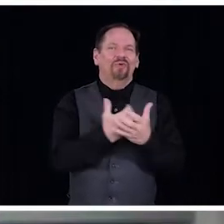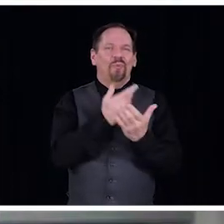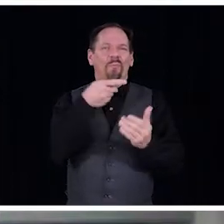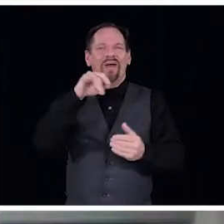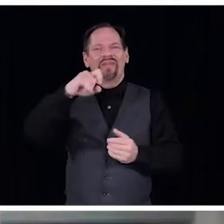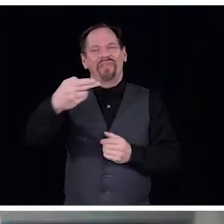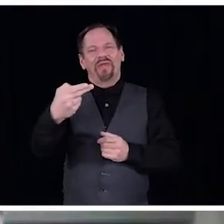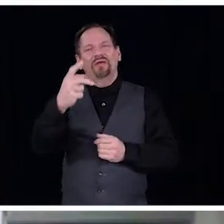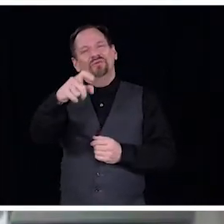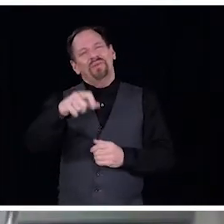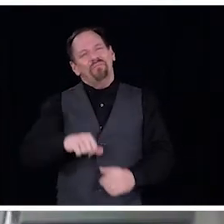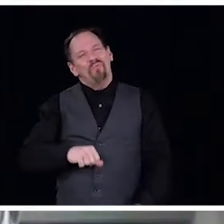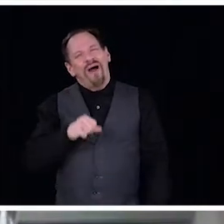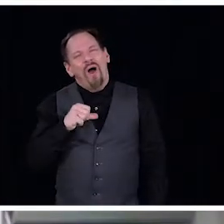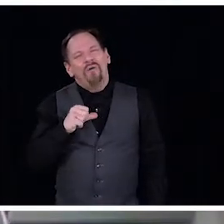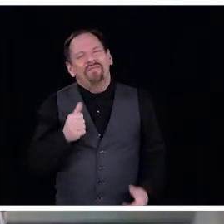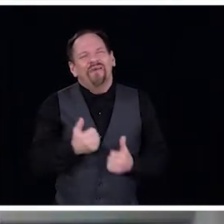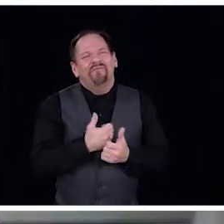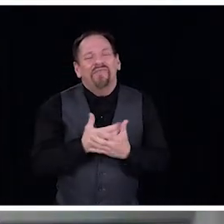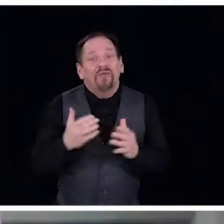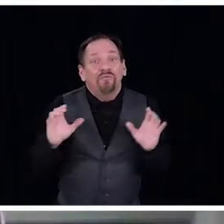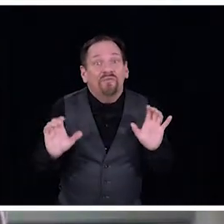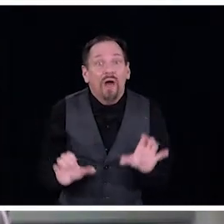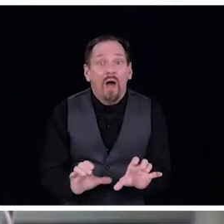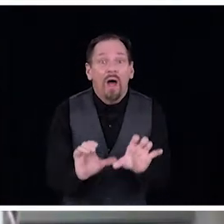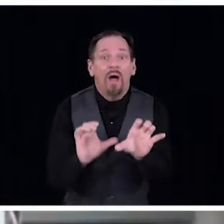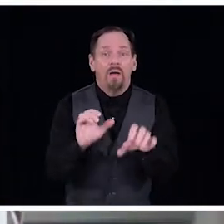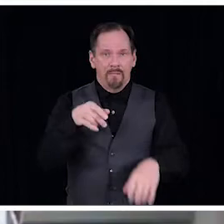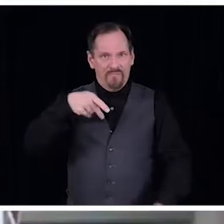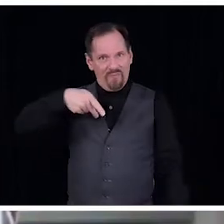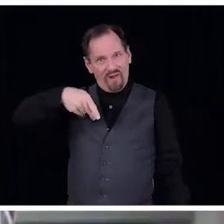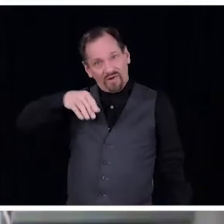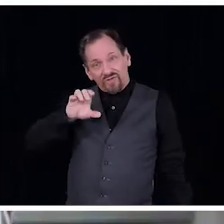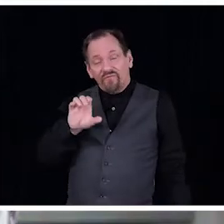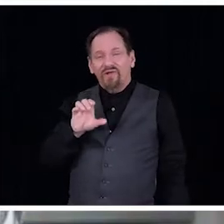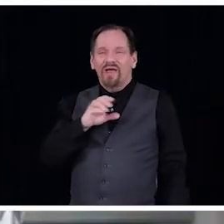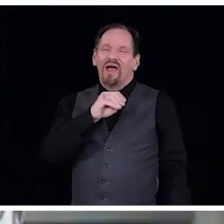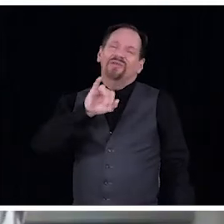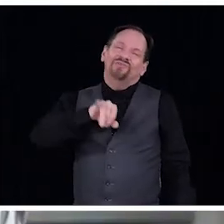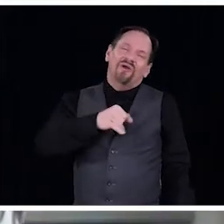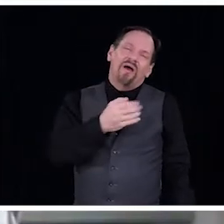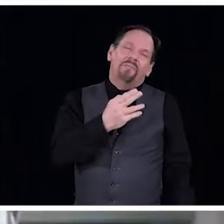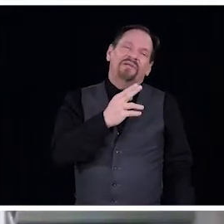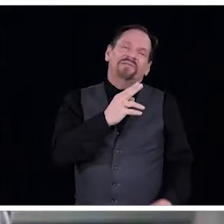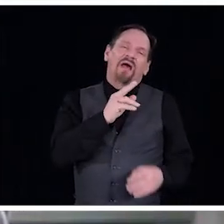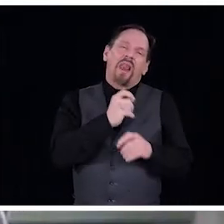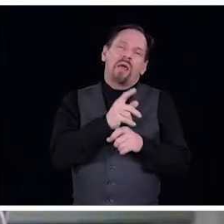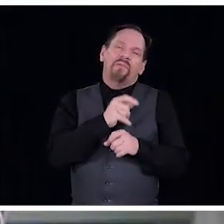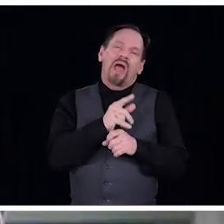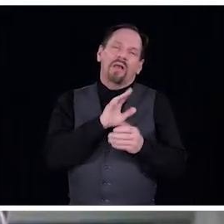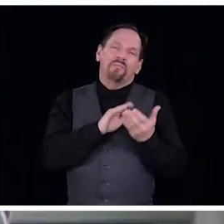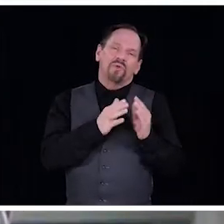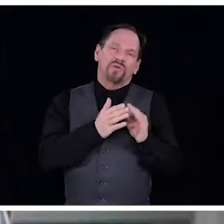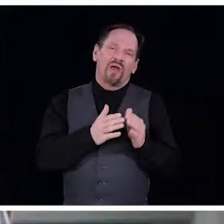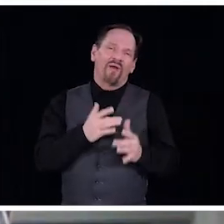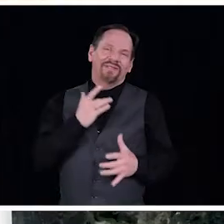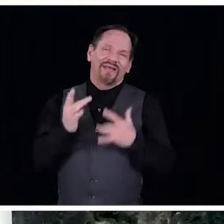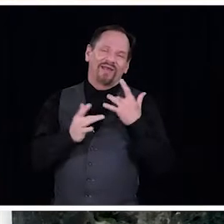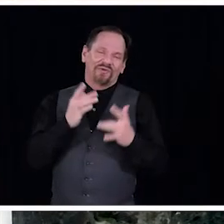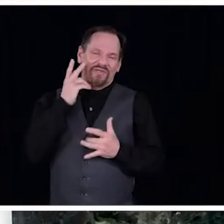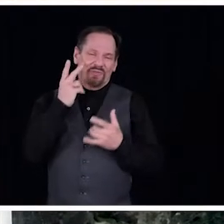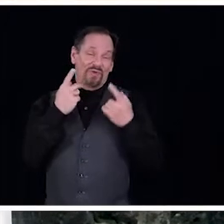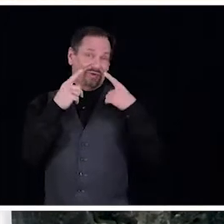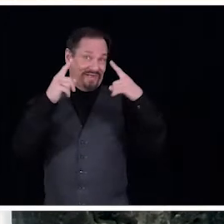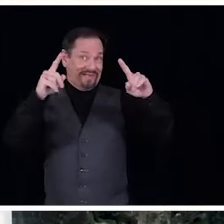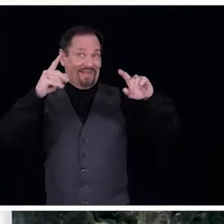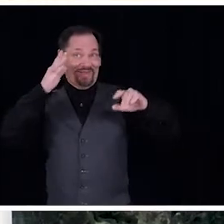accomplishments. Both Peabody and the Johns Hopkins alumni communities are excited to see what you achieve in your life and career.